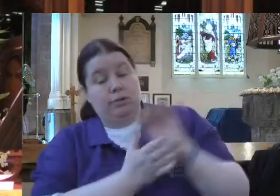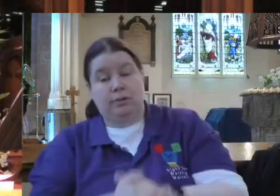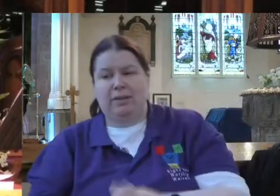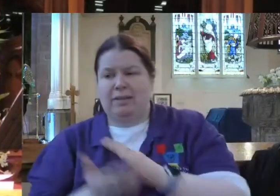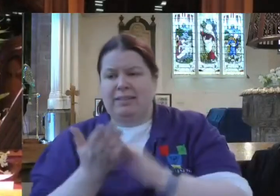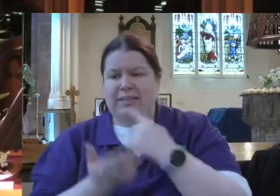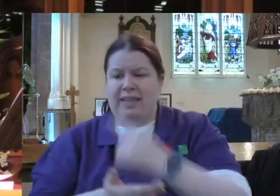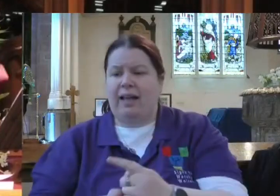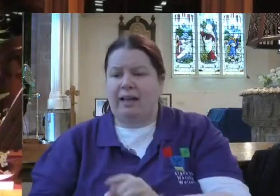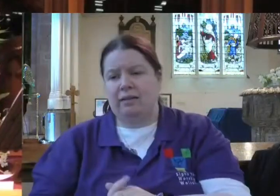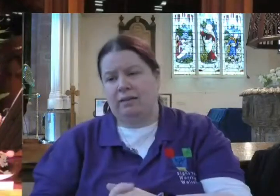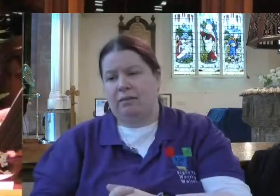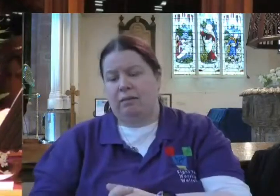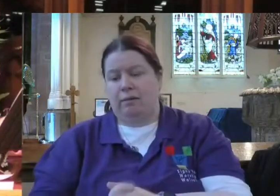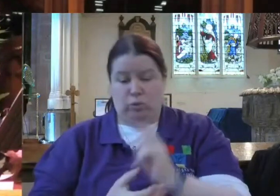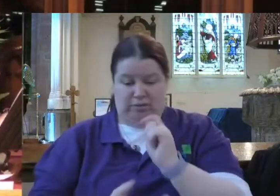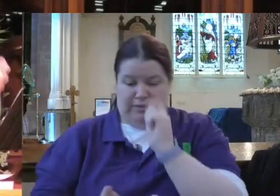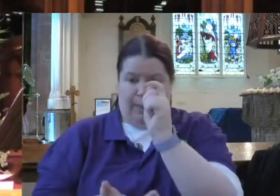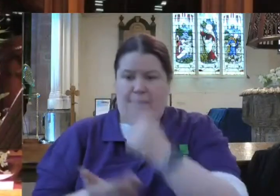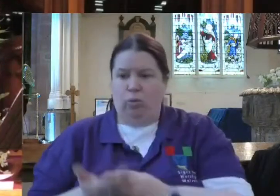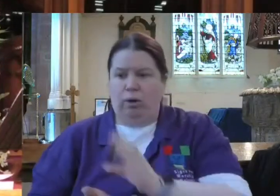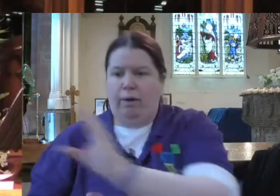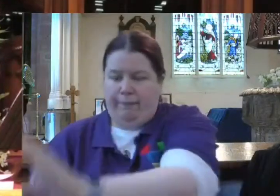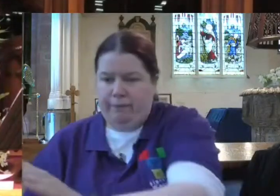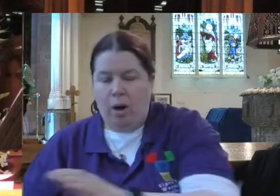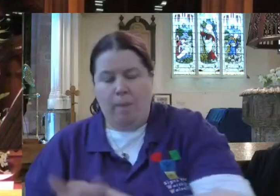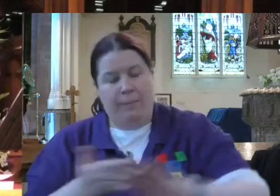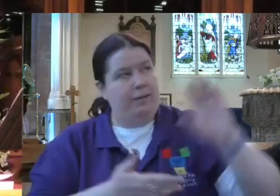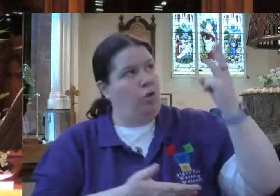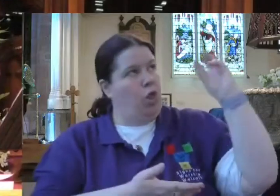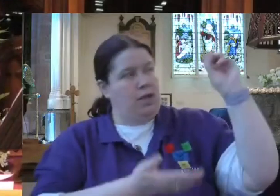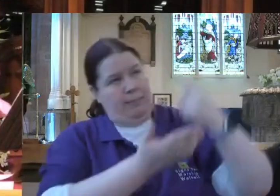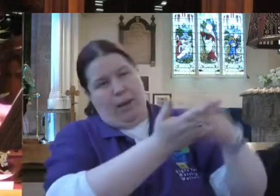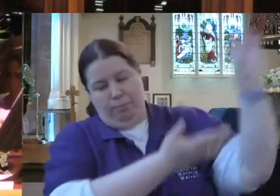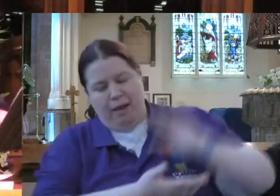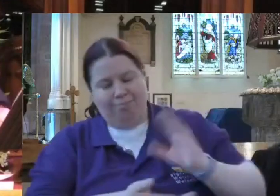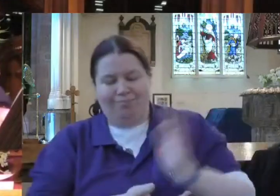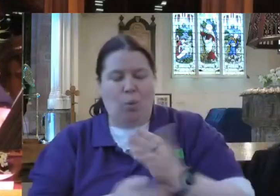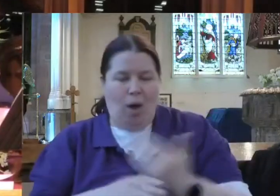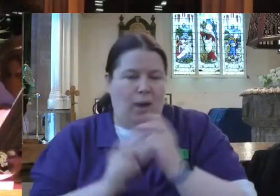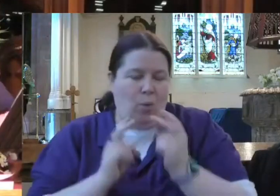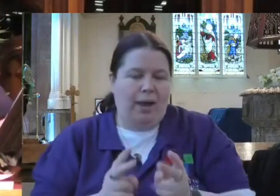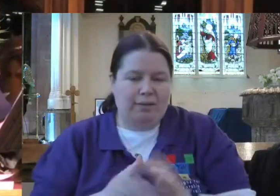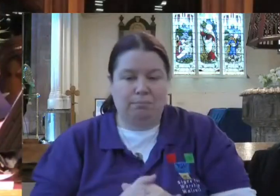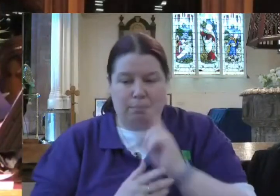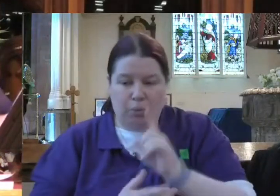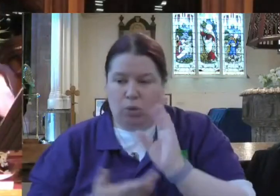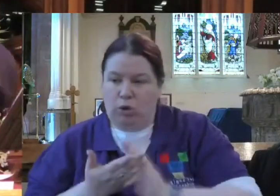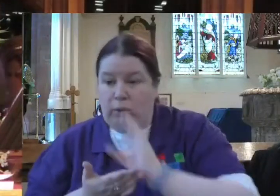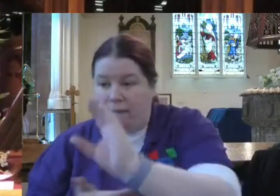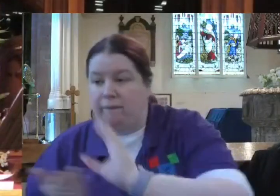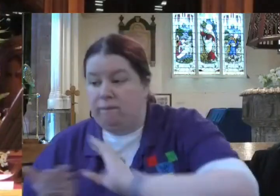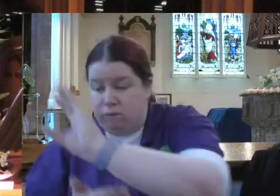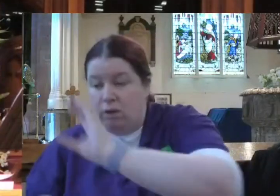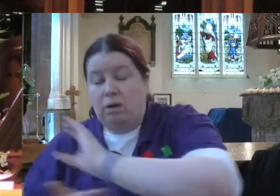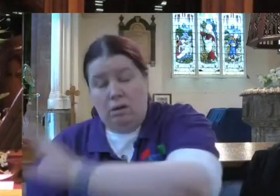away £10, God will give you £30 back. Instead, he says the quality of the reward that God gives you will be so much better. And instead